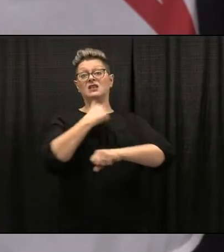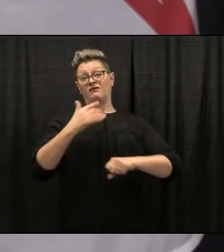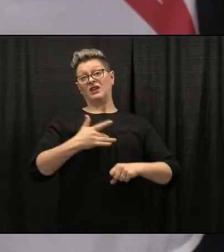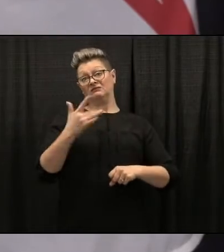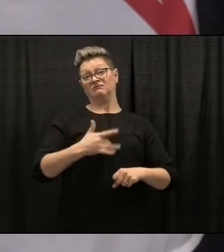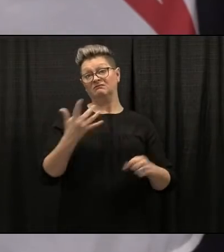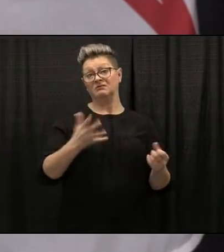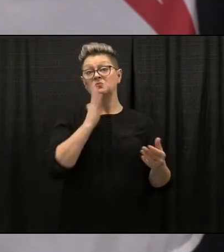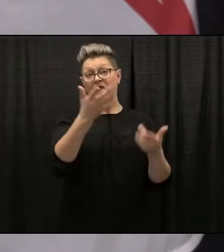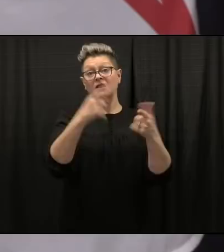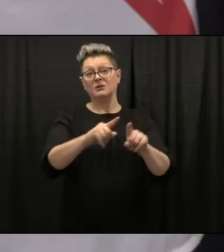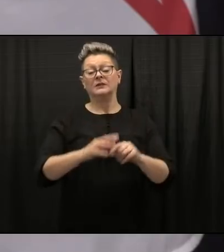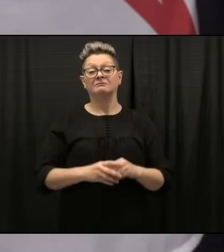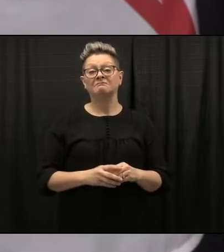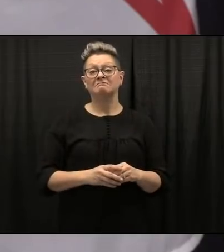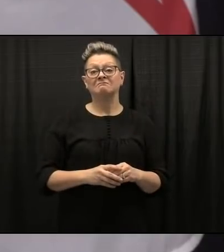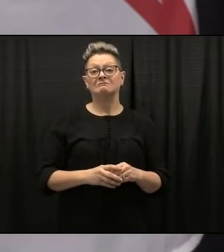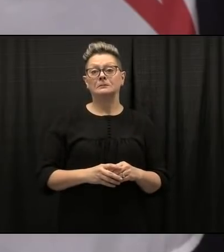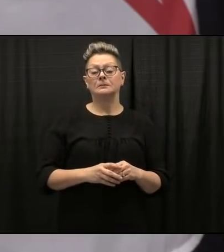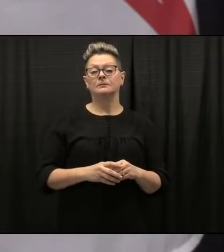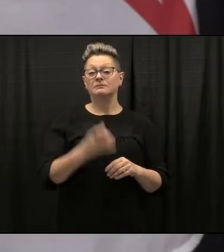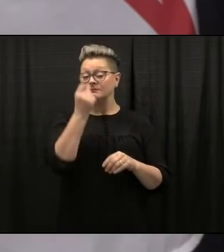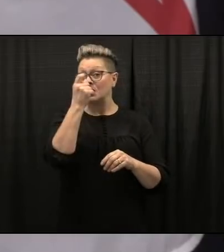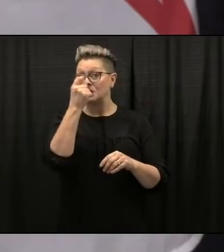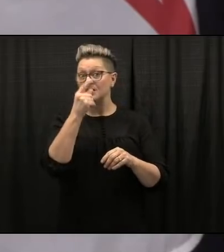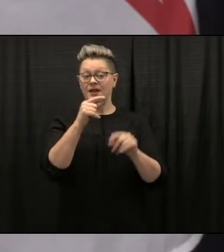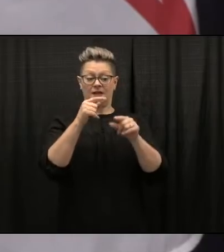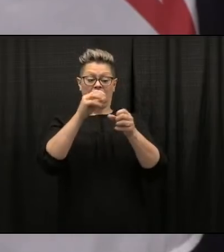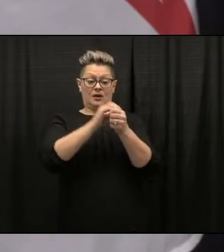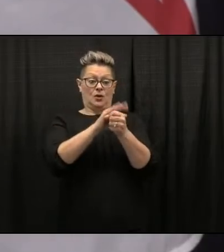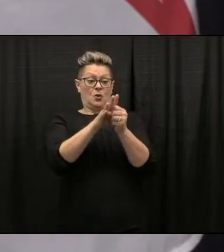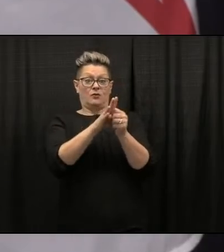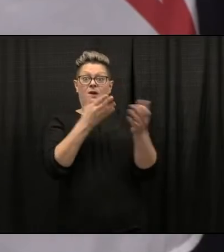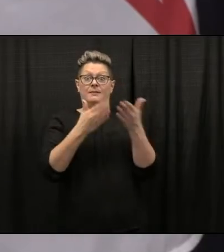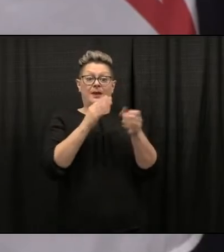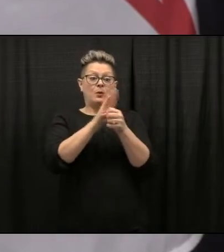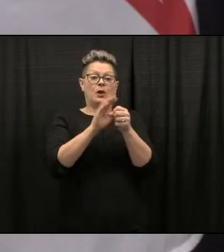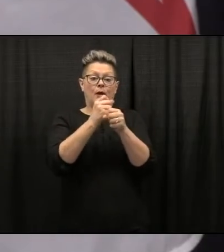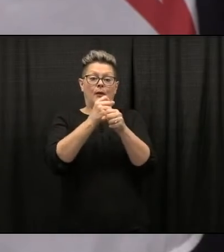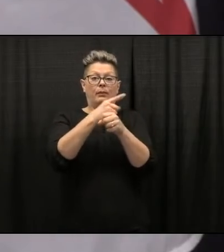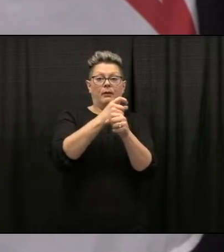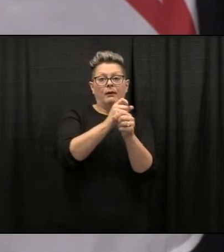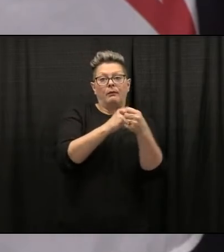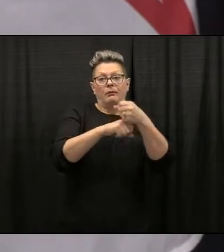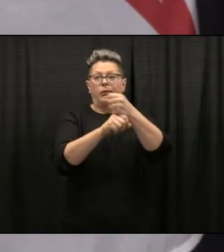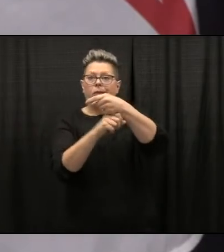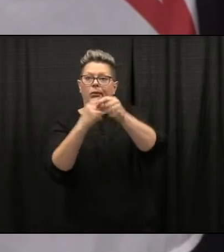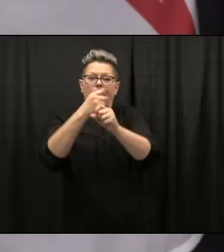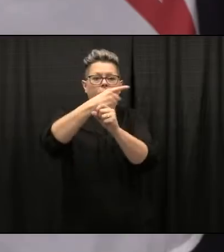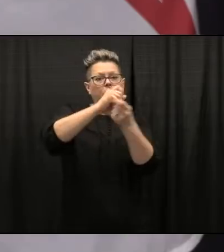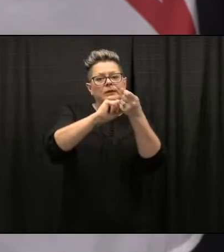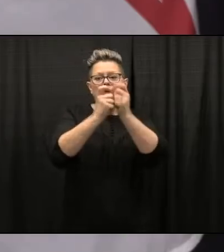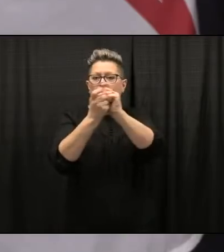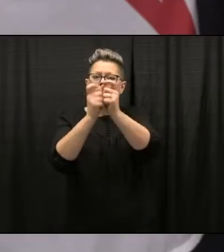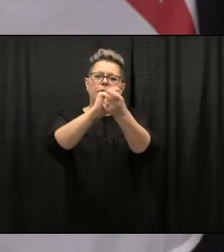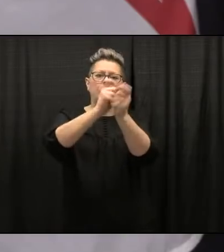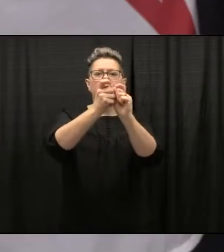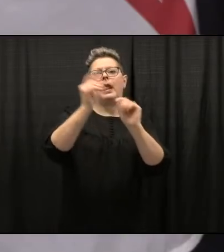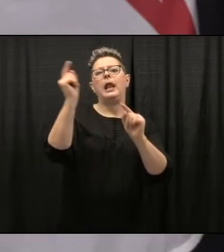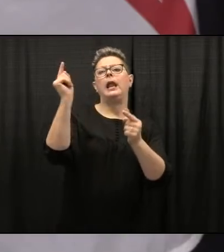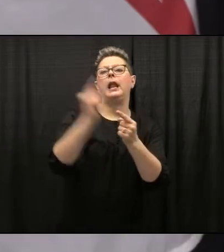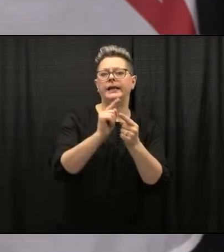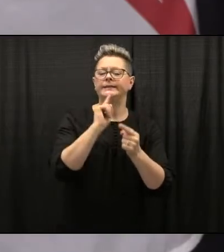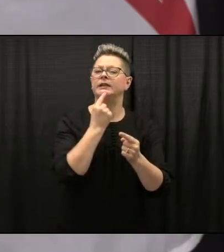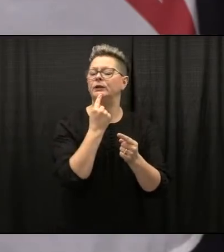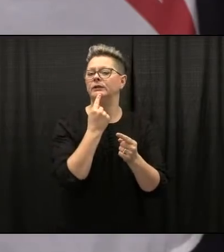possibility that this mutates to be a less virulent and less severe variant that no one needs to be vaccinated.